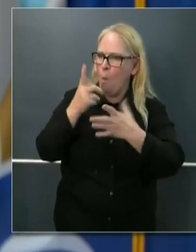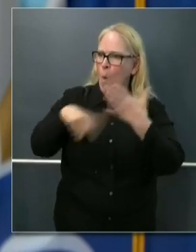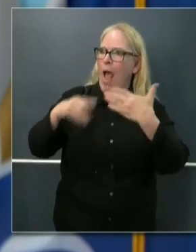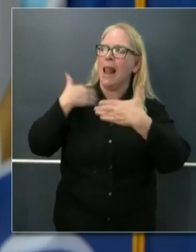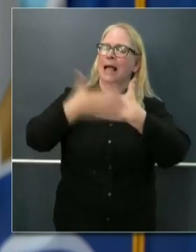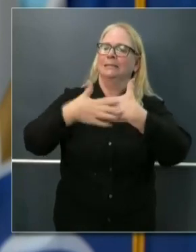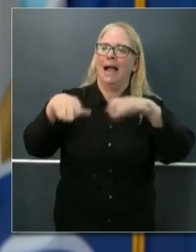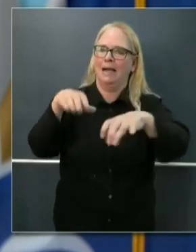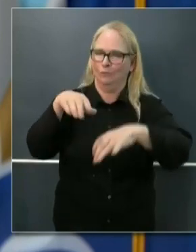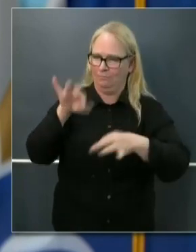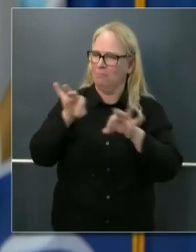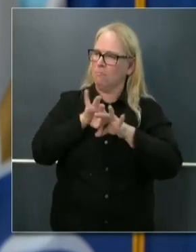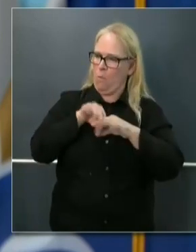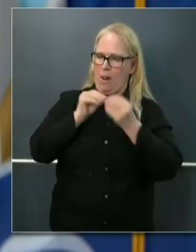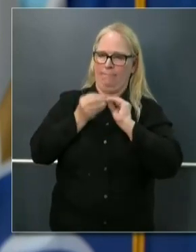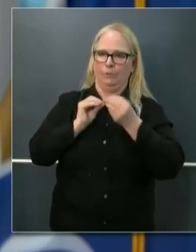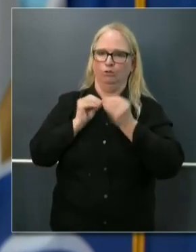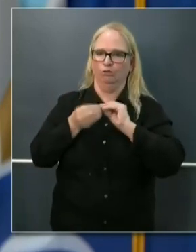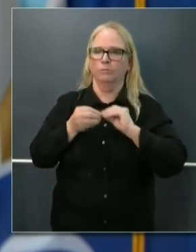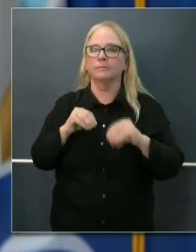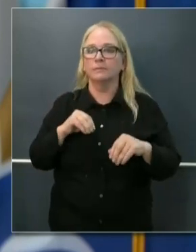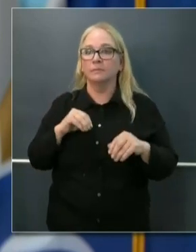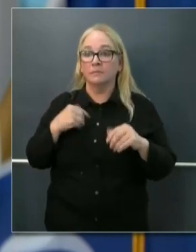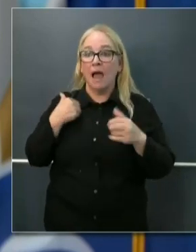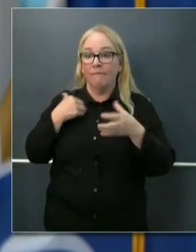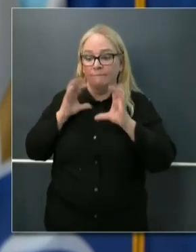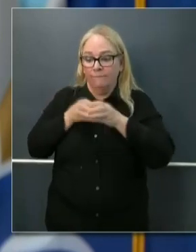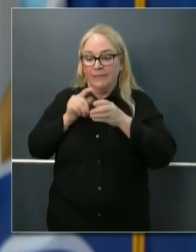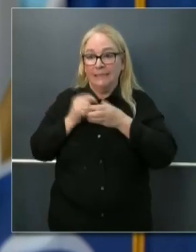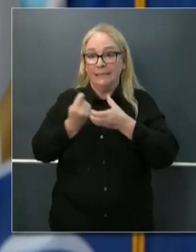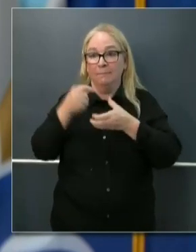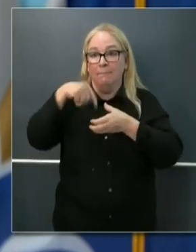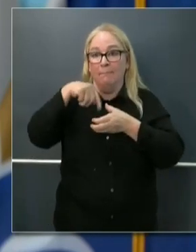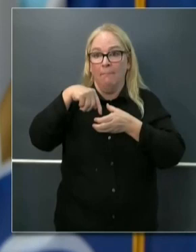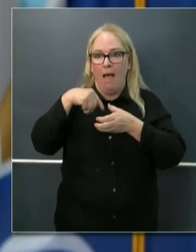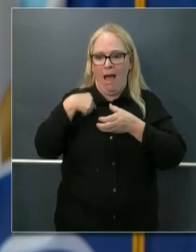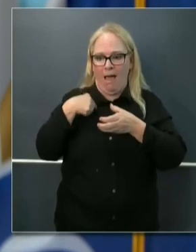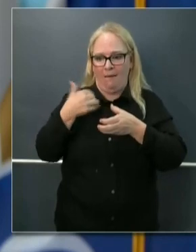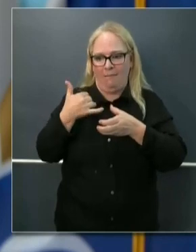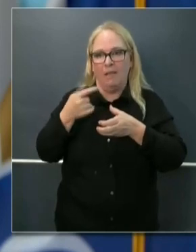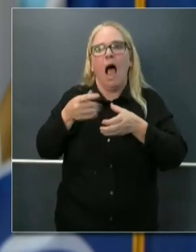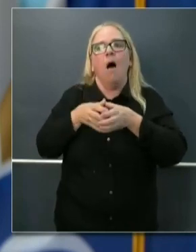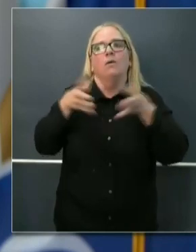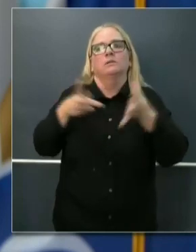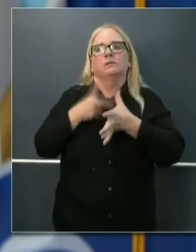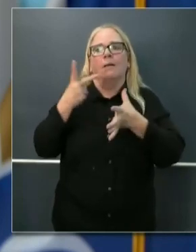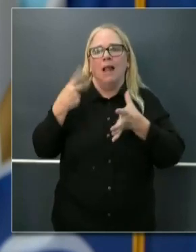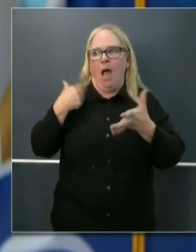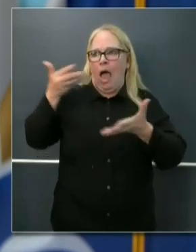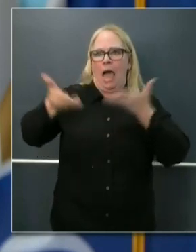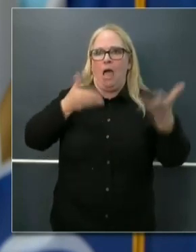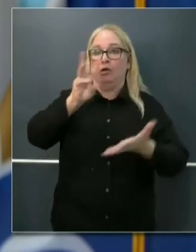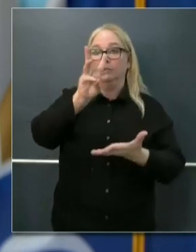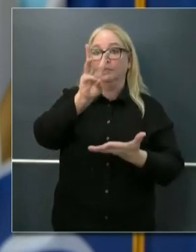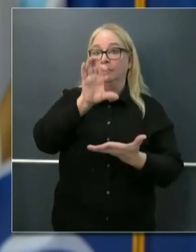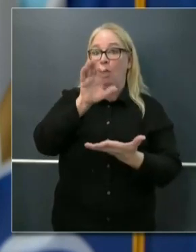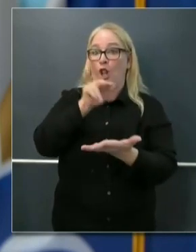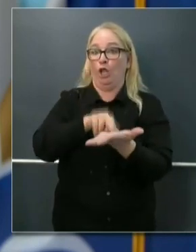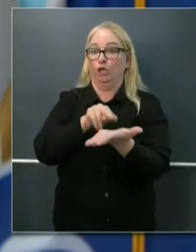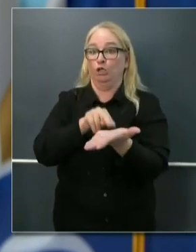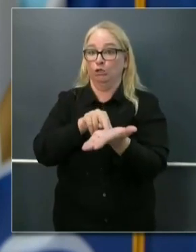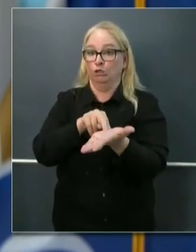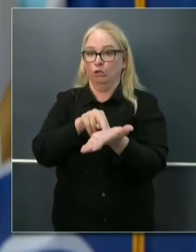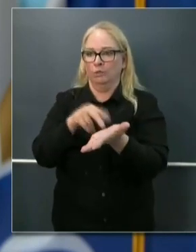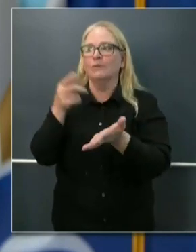yesterday. So we have a strike team that we've doubled. We hired 600 nurses, and we got them